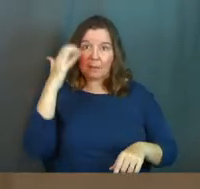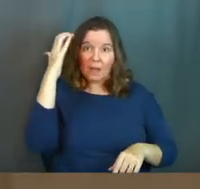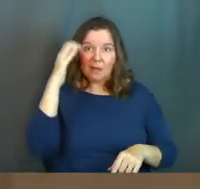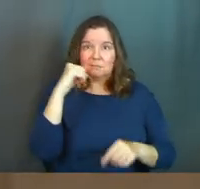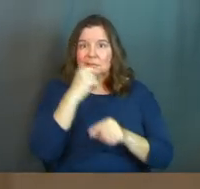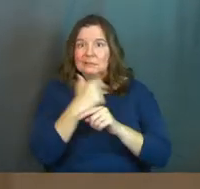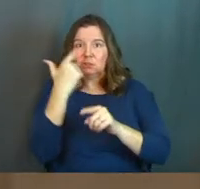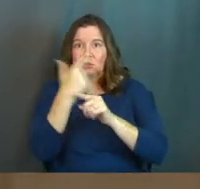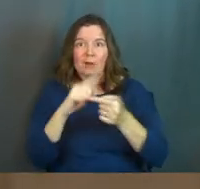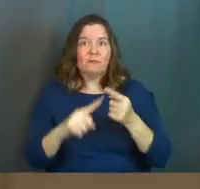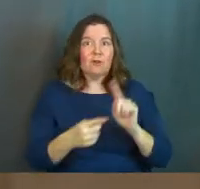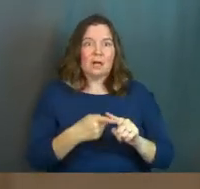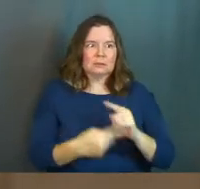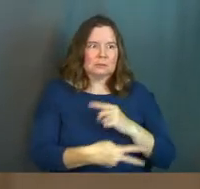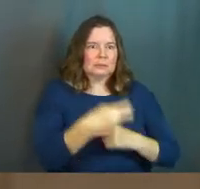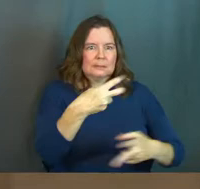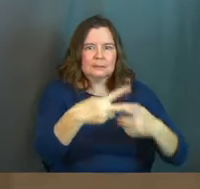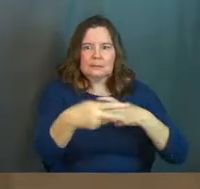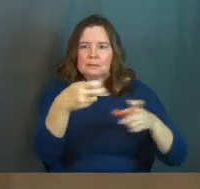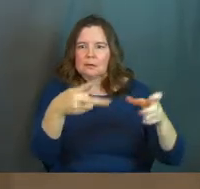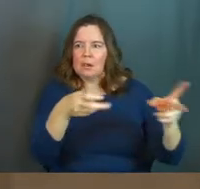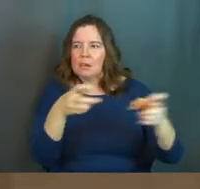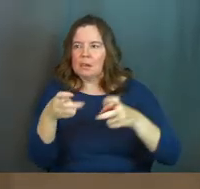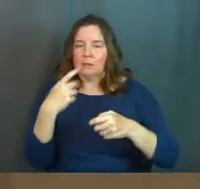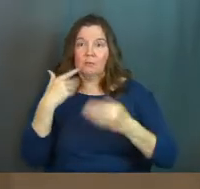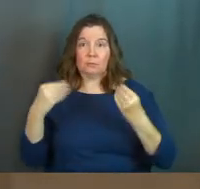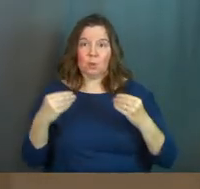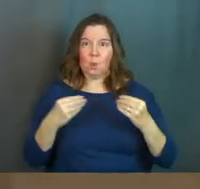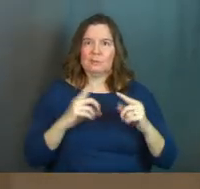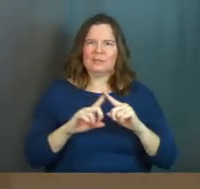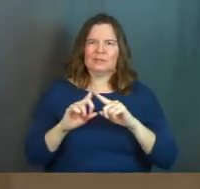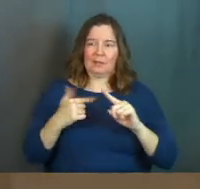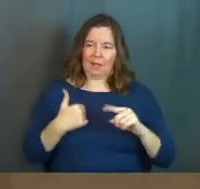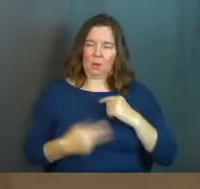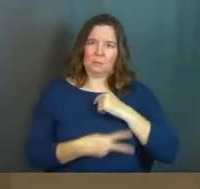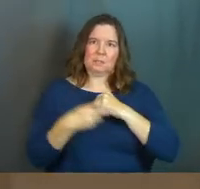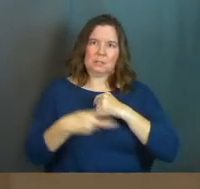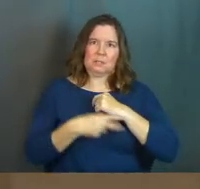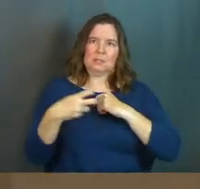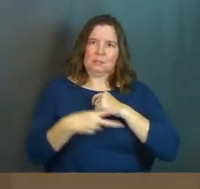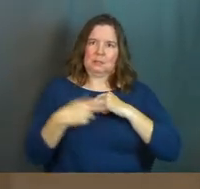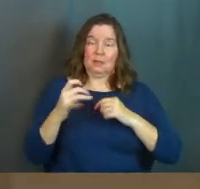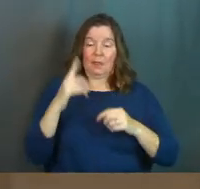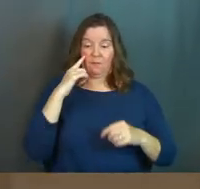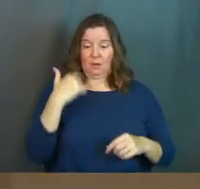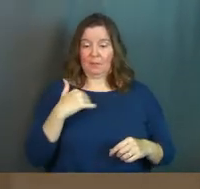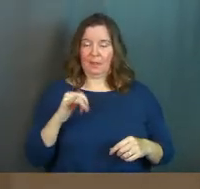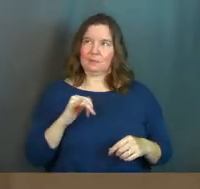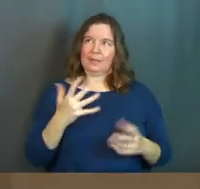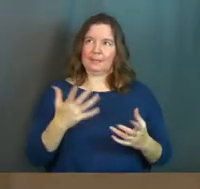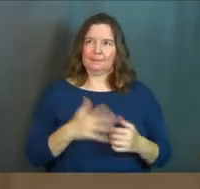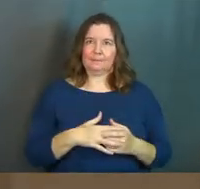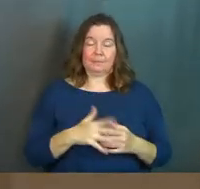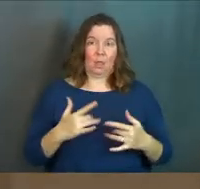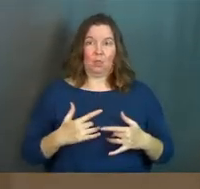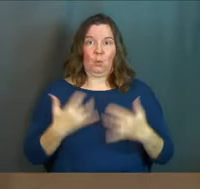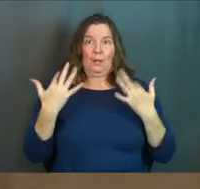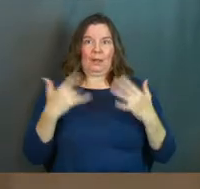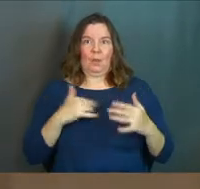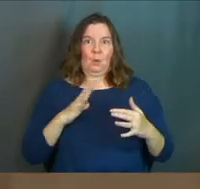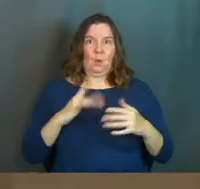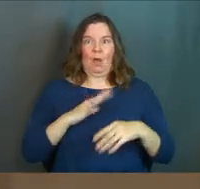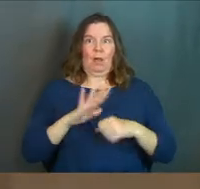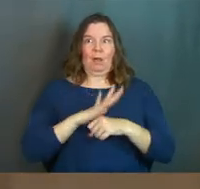cousins, sisters, friends, from stores, you name it, you know? And that was like, for me, it was like a thrill, like,